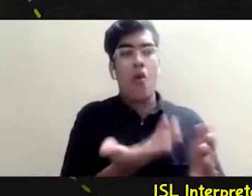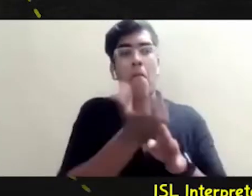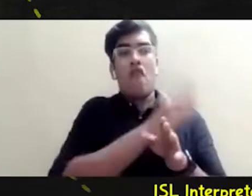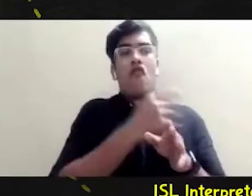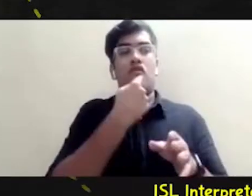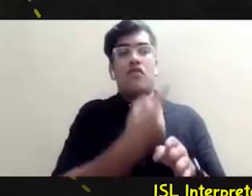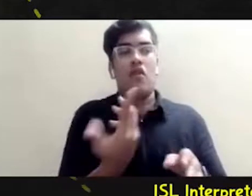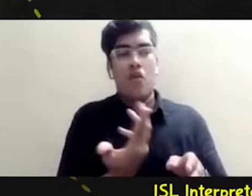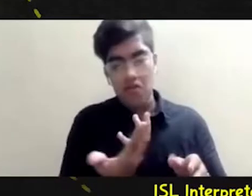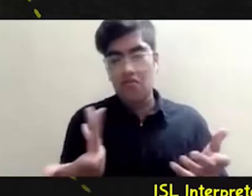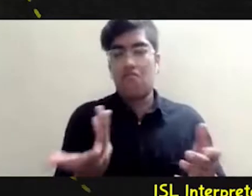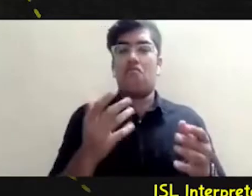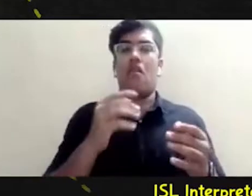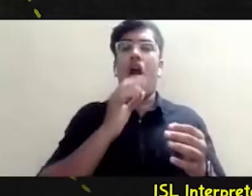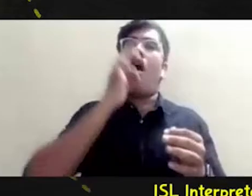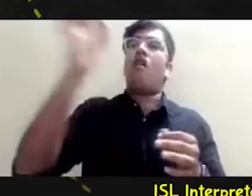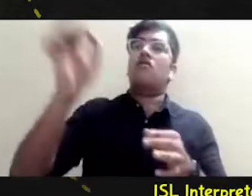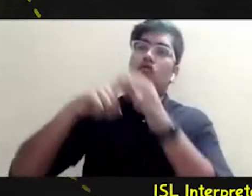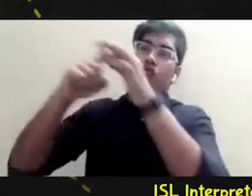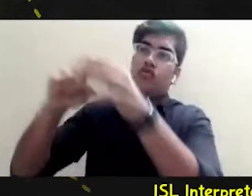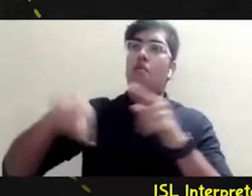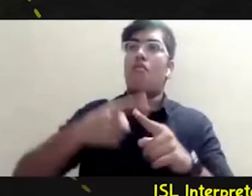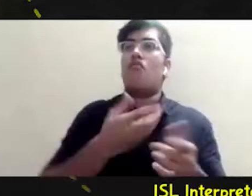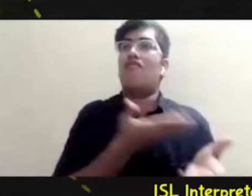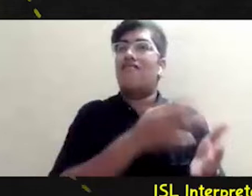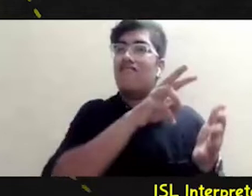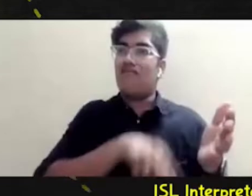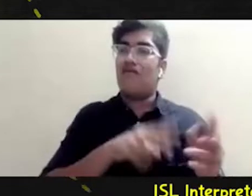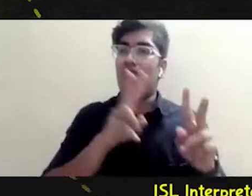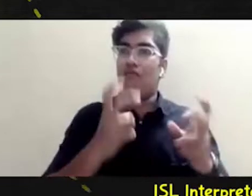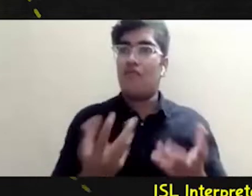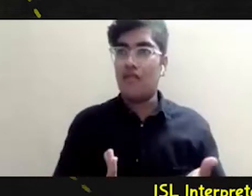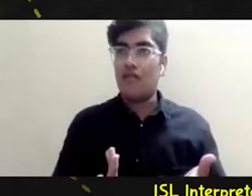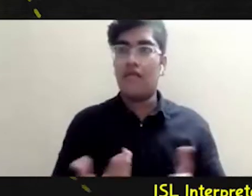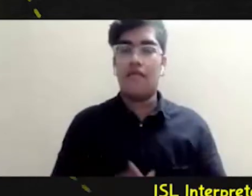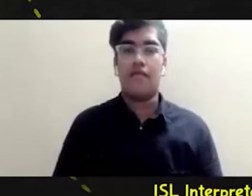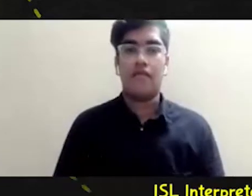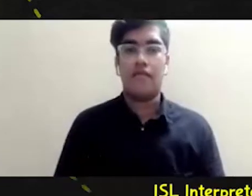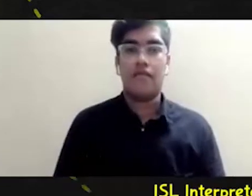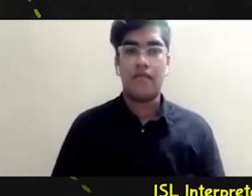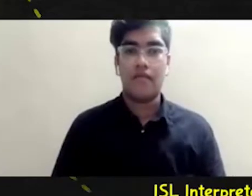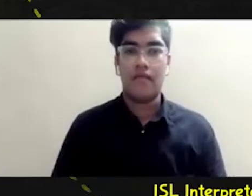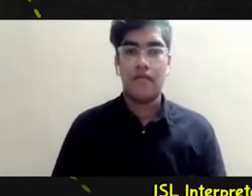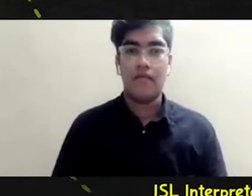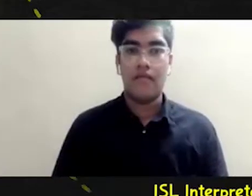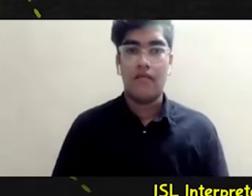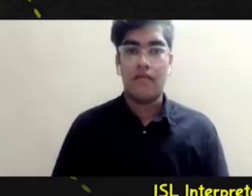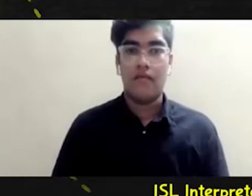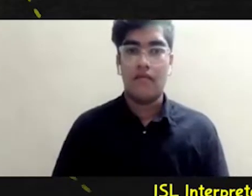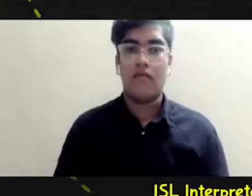and to also ask them questions about it and hold them accountable, because these are simply questions that they're not getting asked right now.